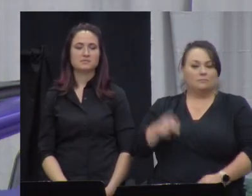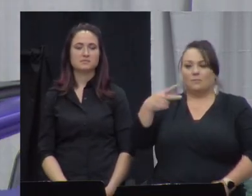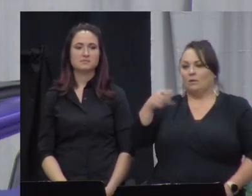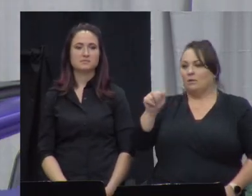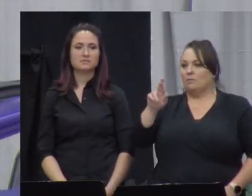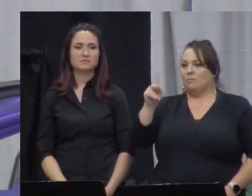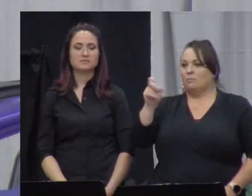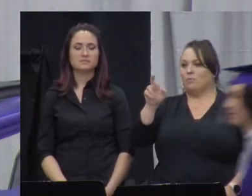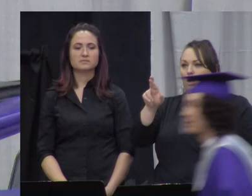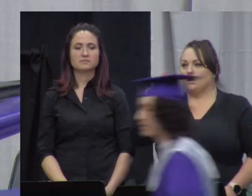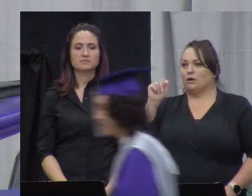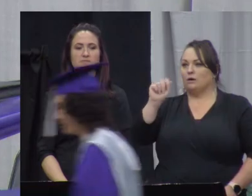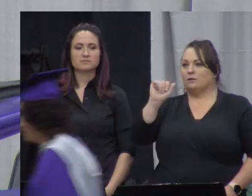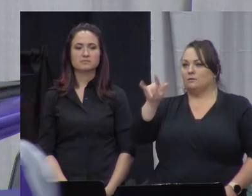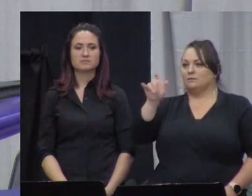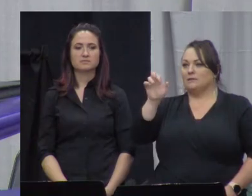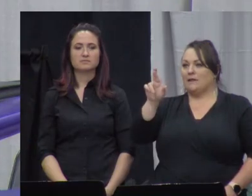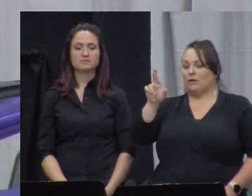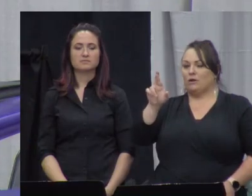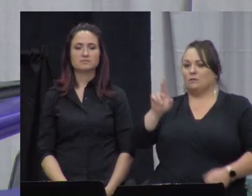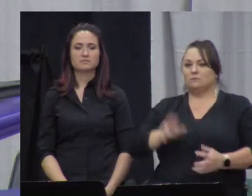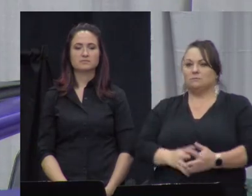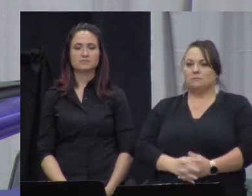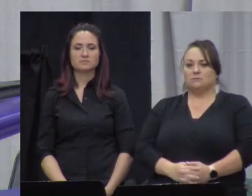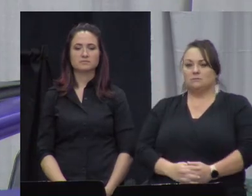Parker Taylor.